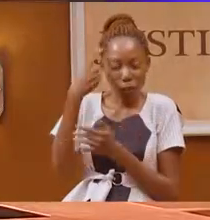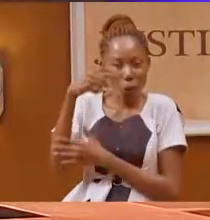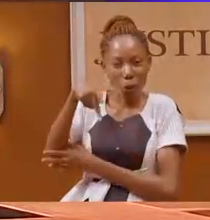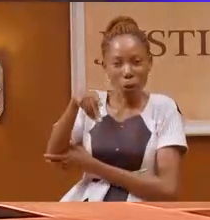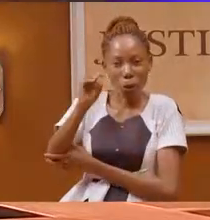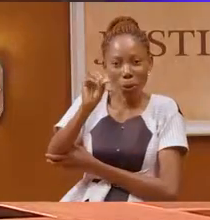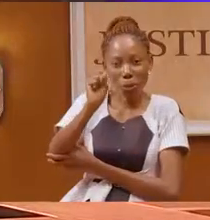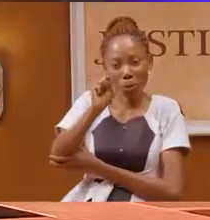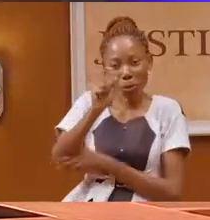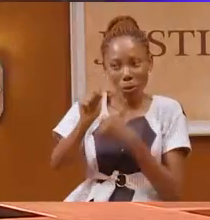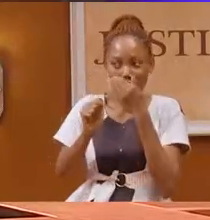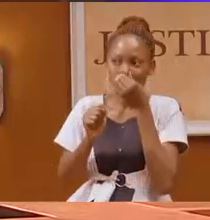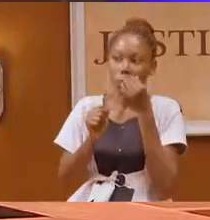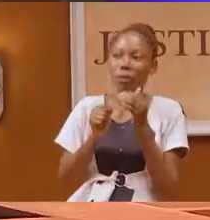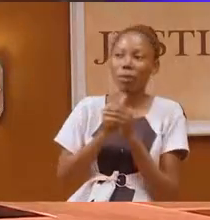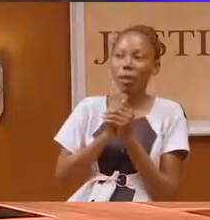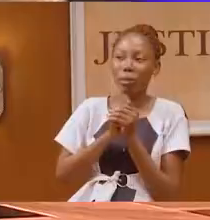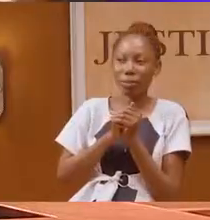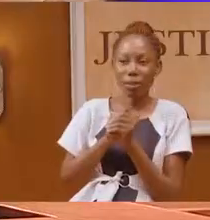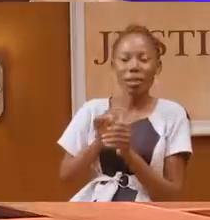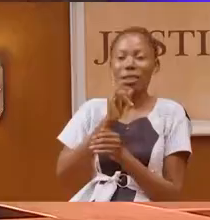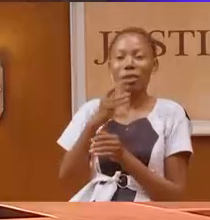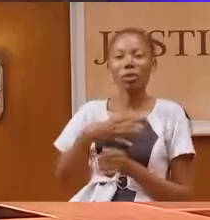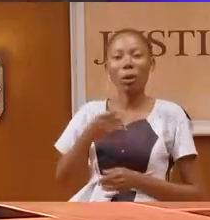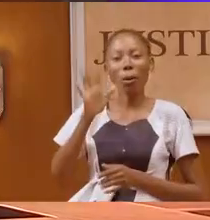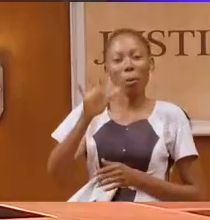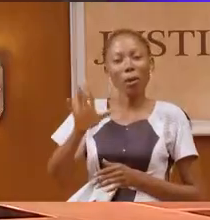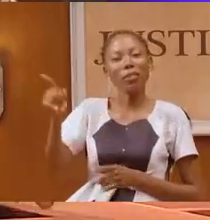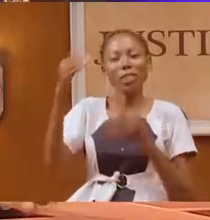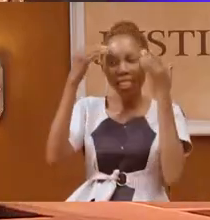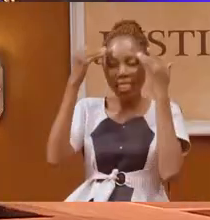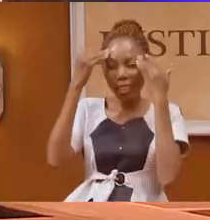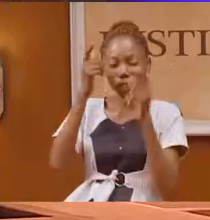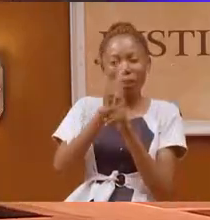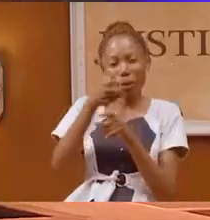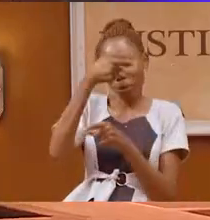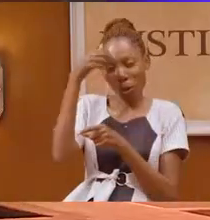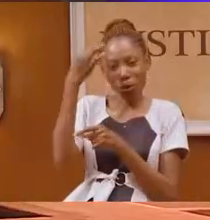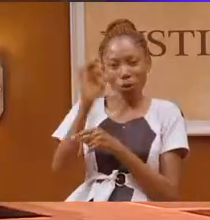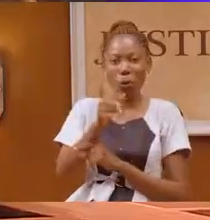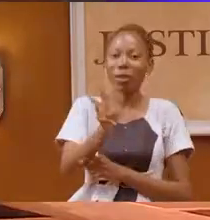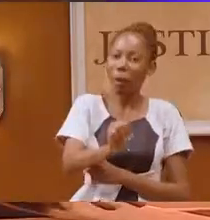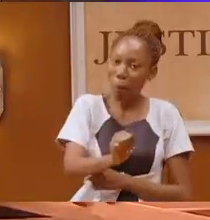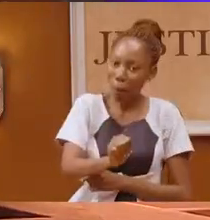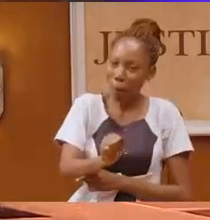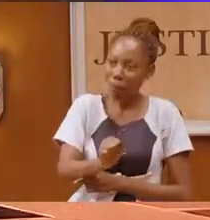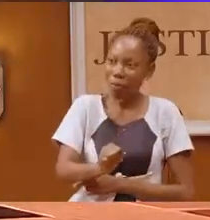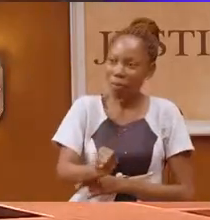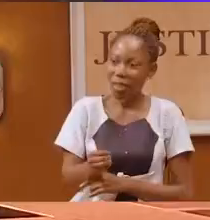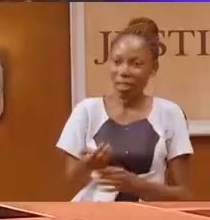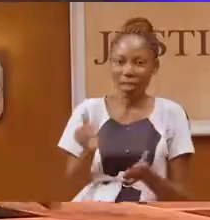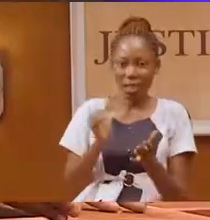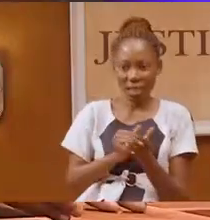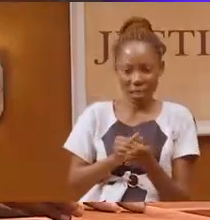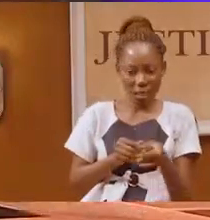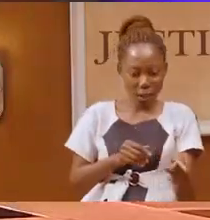police post. Is that was about five. I've been dropped for their cases. After finding out, either one of them